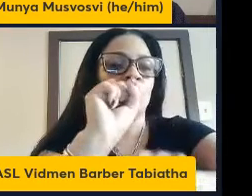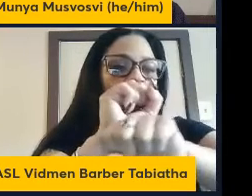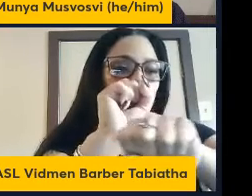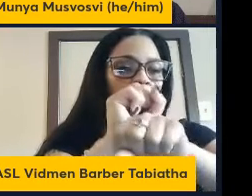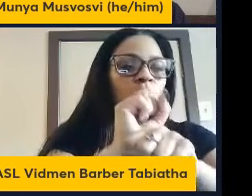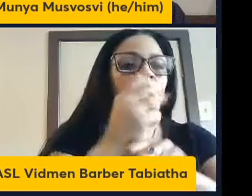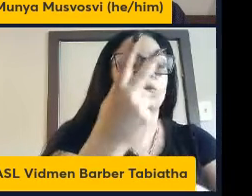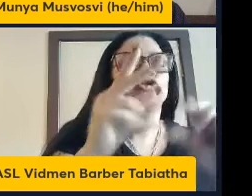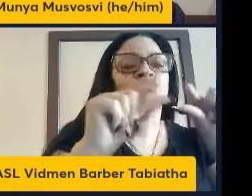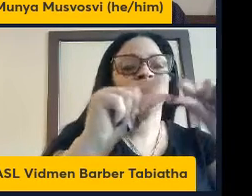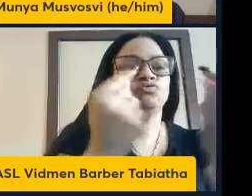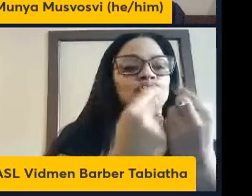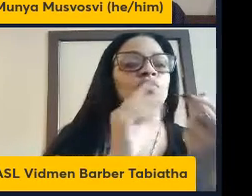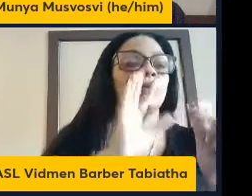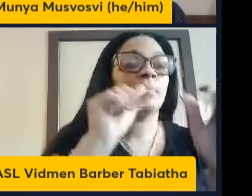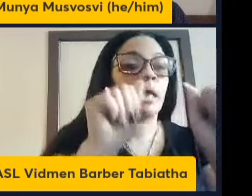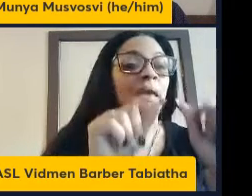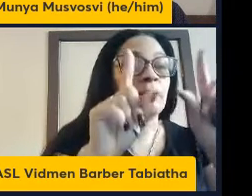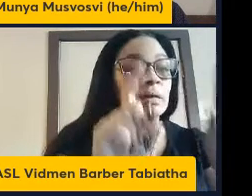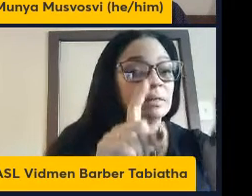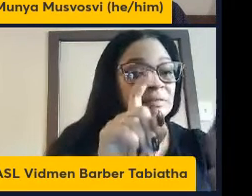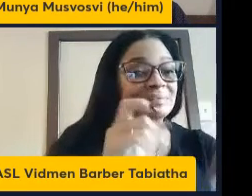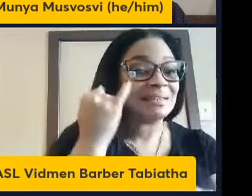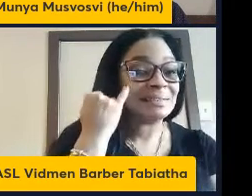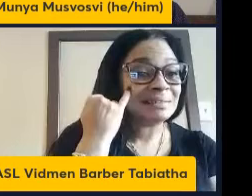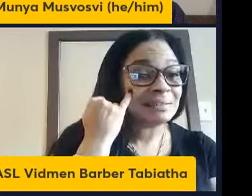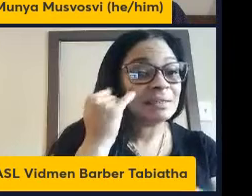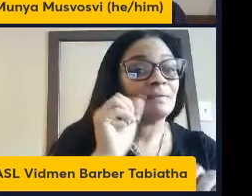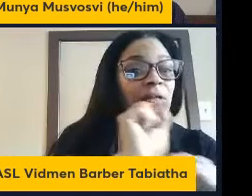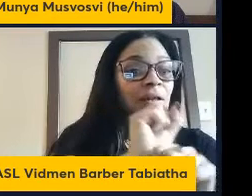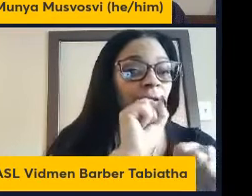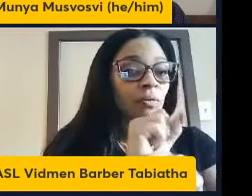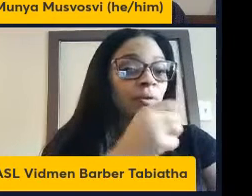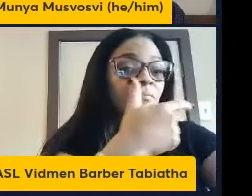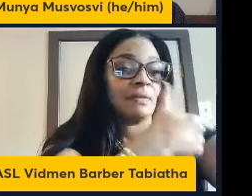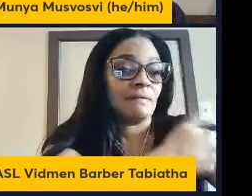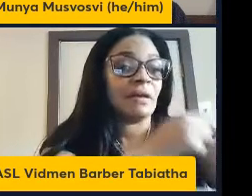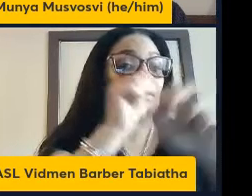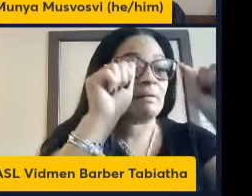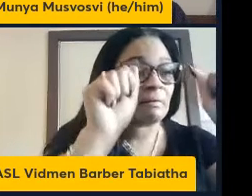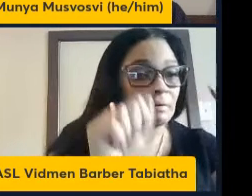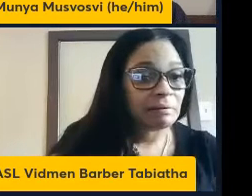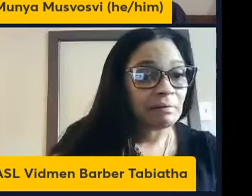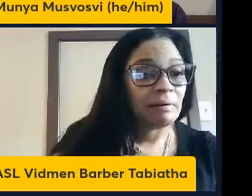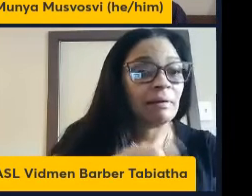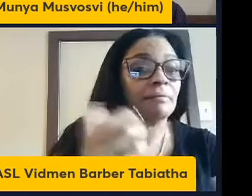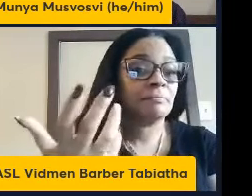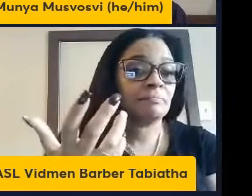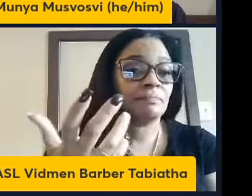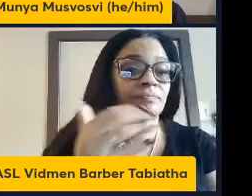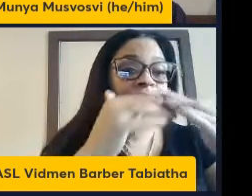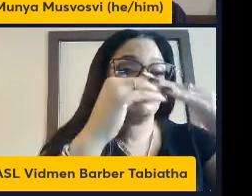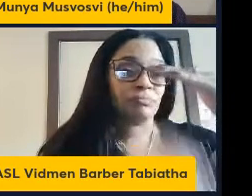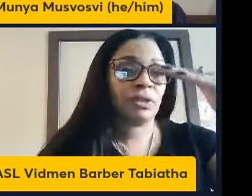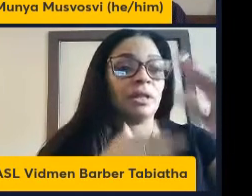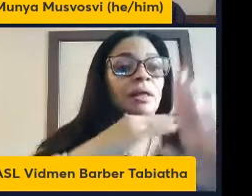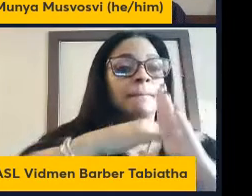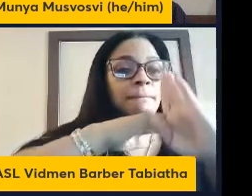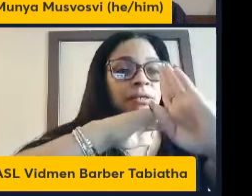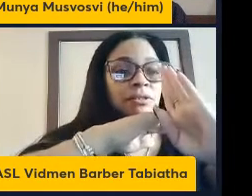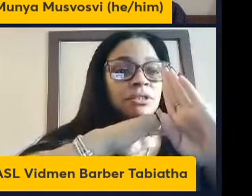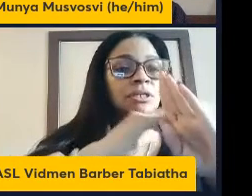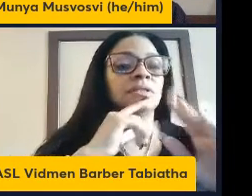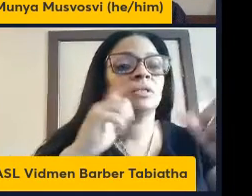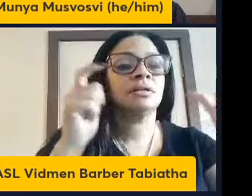we hope to be able to test whether these vaccine candidates can actually induce protection, at least in the